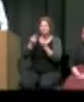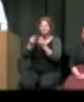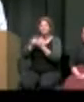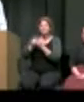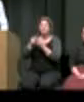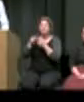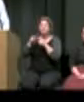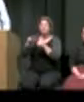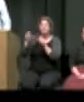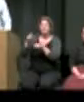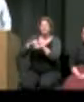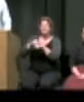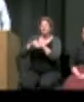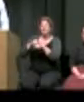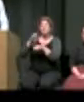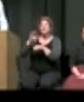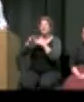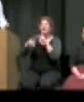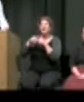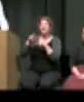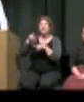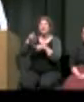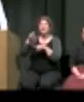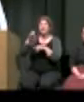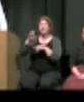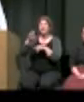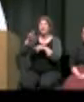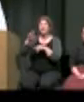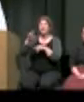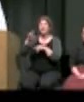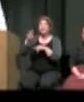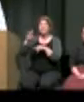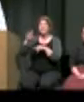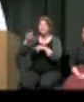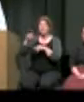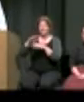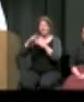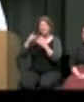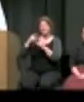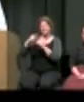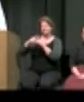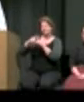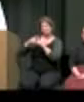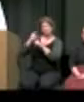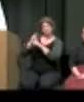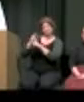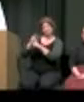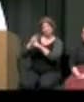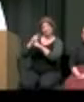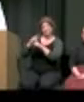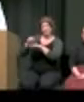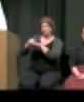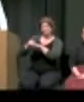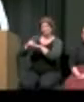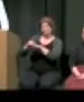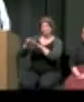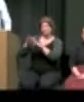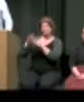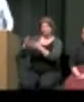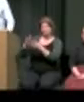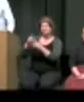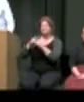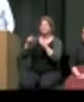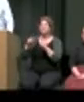cement likes warmer temperatures to cure and set up with the sediment. So we were able to get that done this winter and